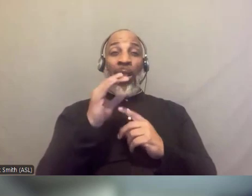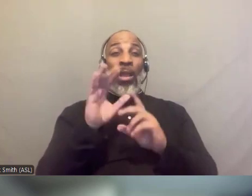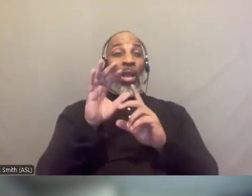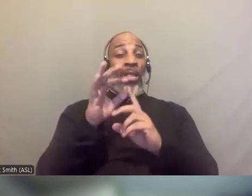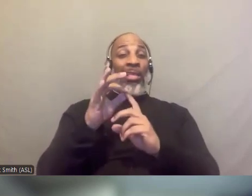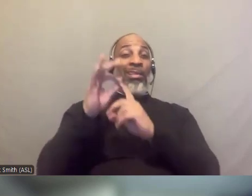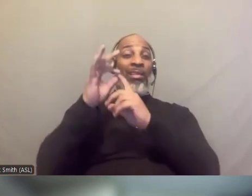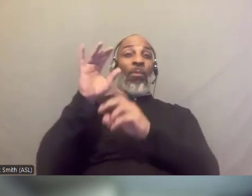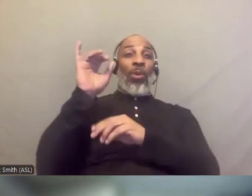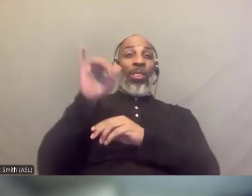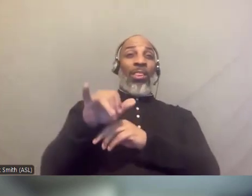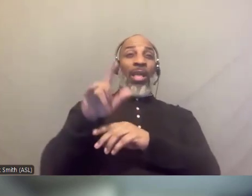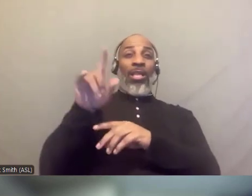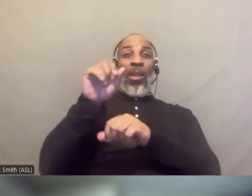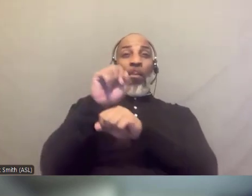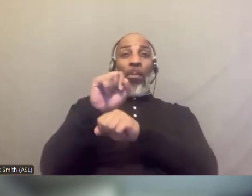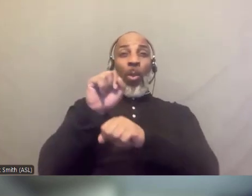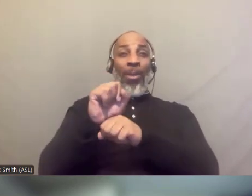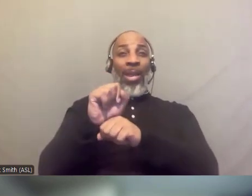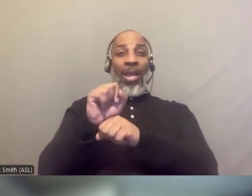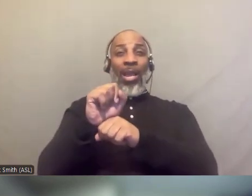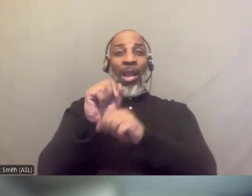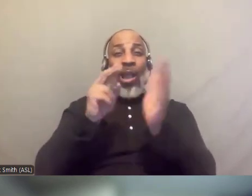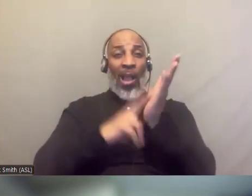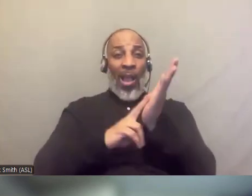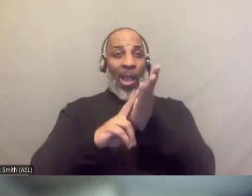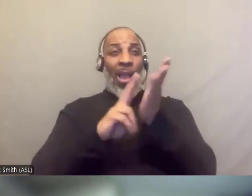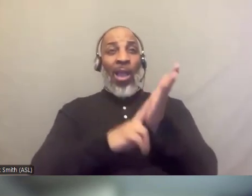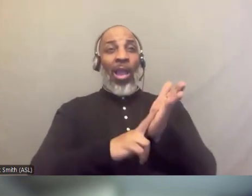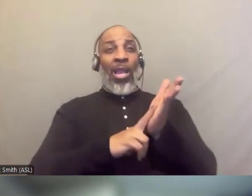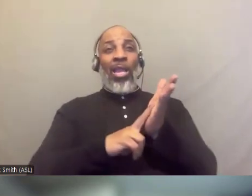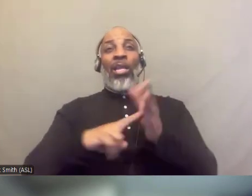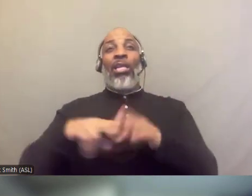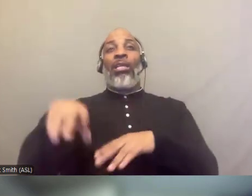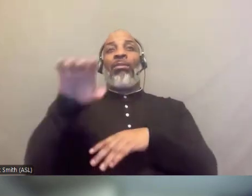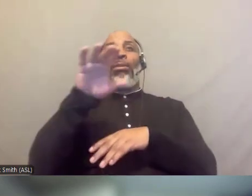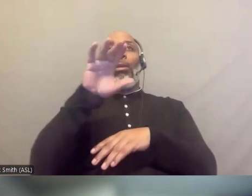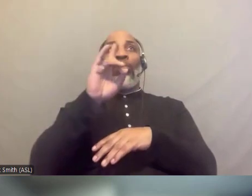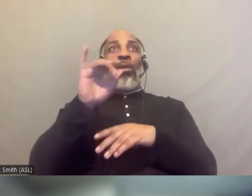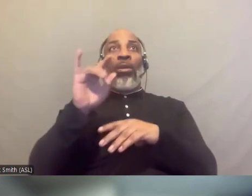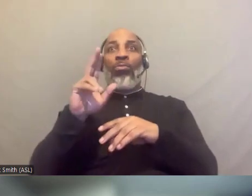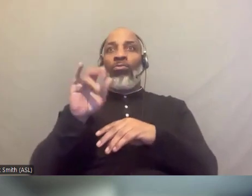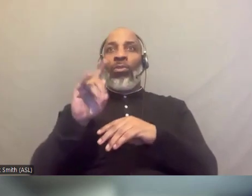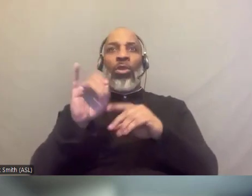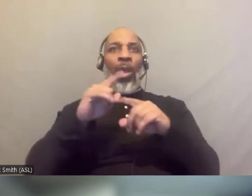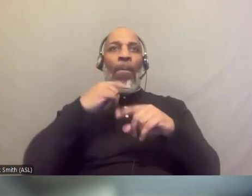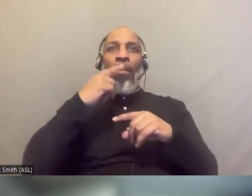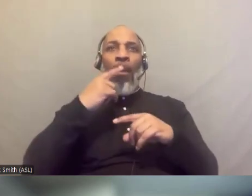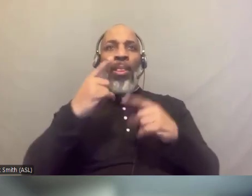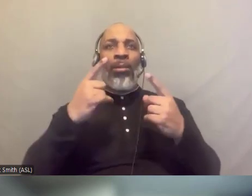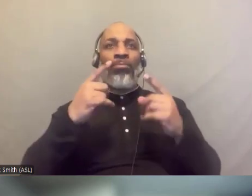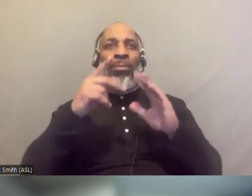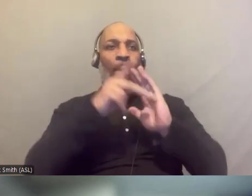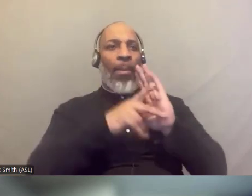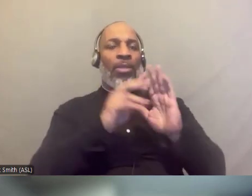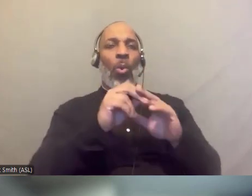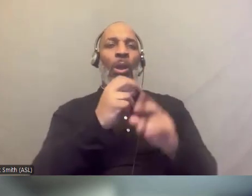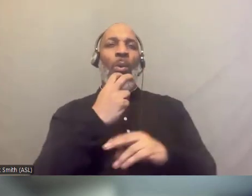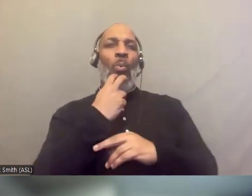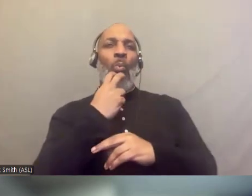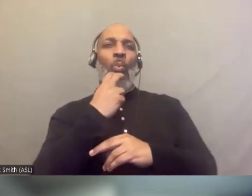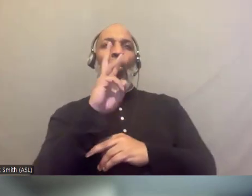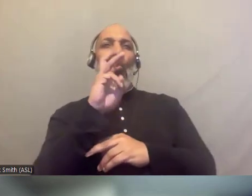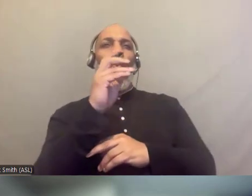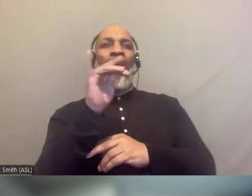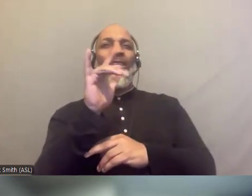would be if you had an employment contract, if you're in a union, you have a CBA, or even public policy like whistleblower. So when we